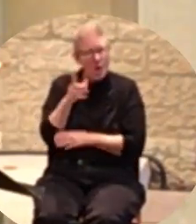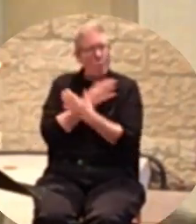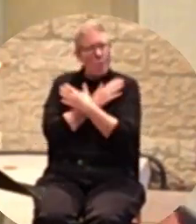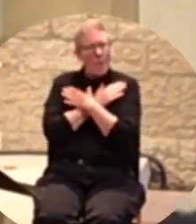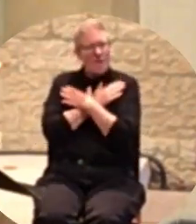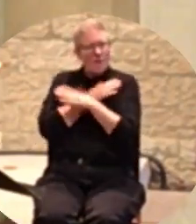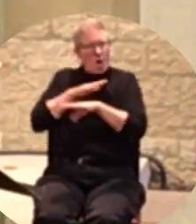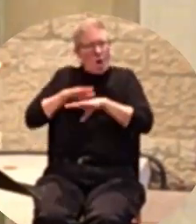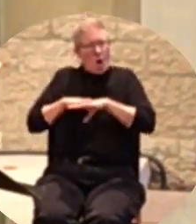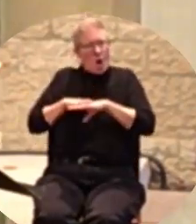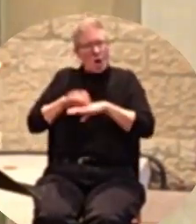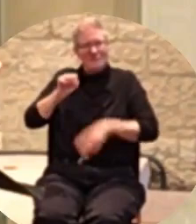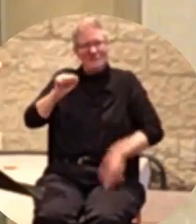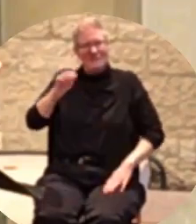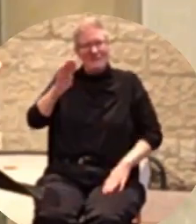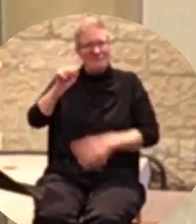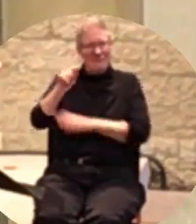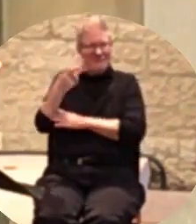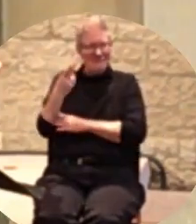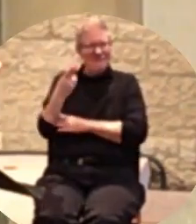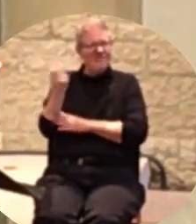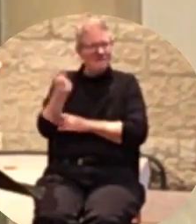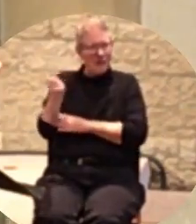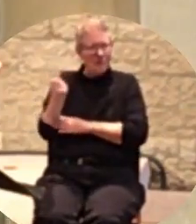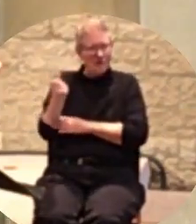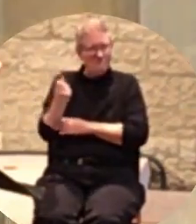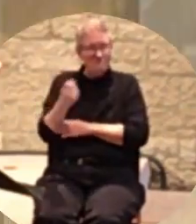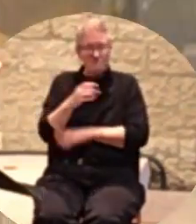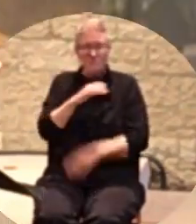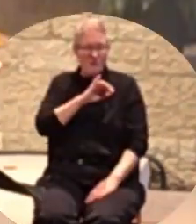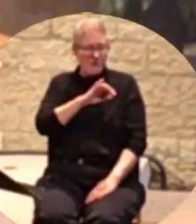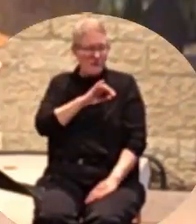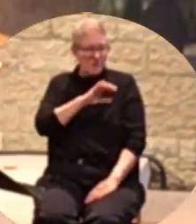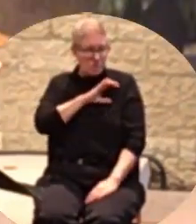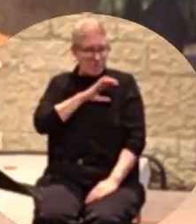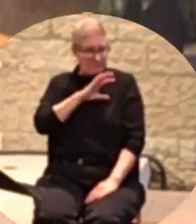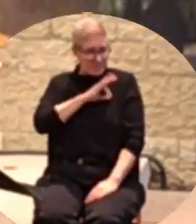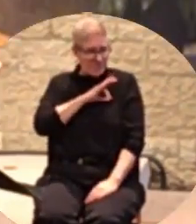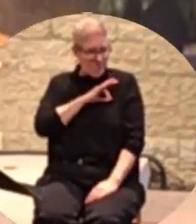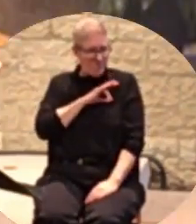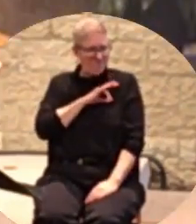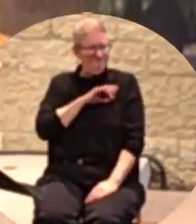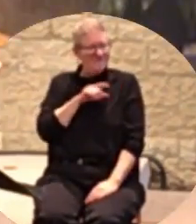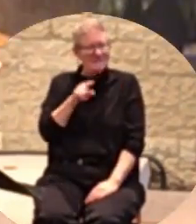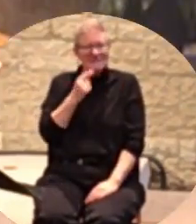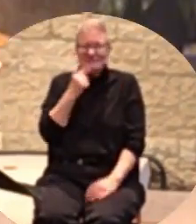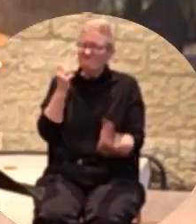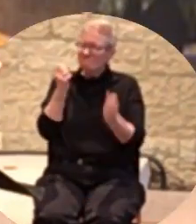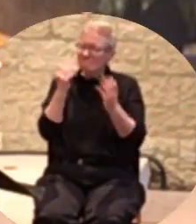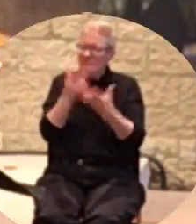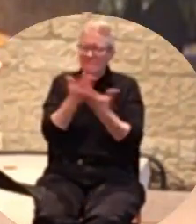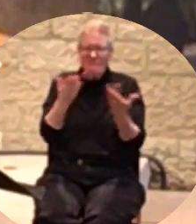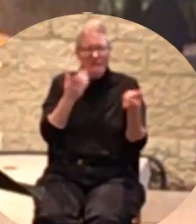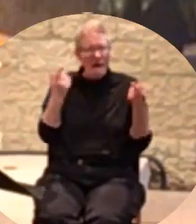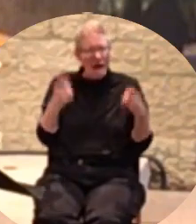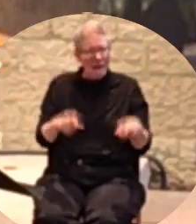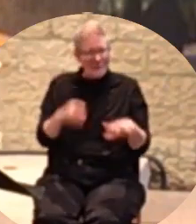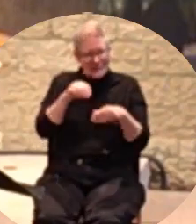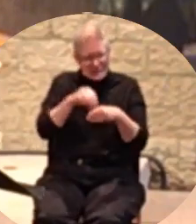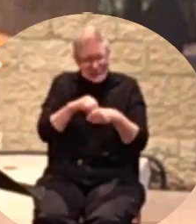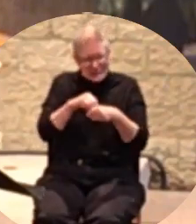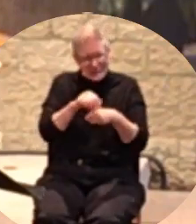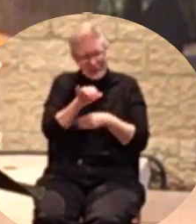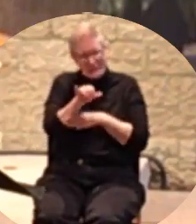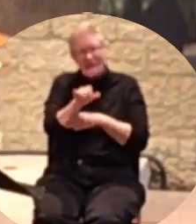Sabbath. Charles Fillmore, co-founder of our Unity Movement, says many things take place in the tomb. But he says that